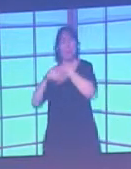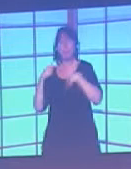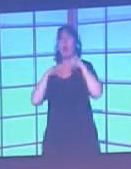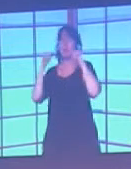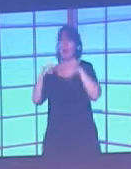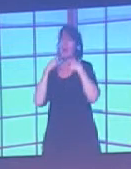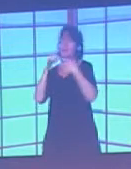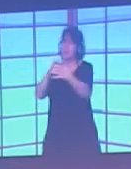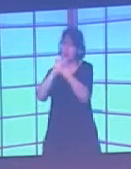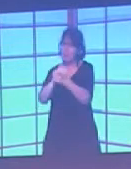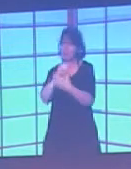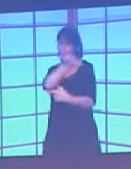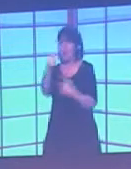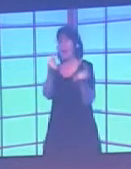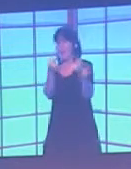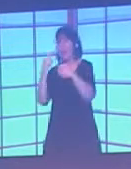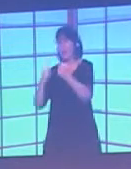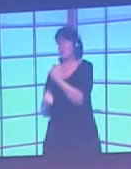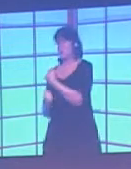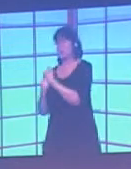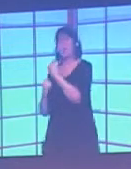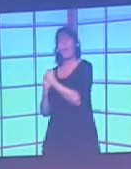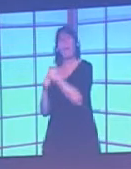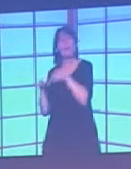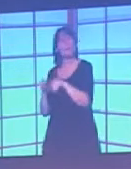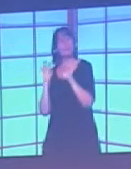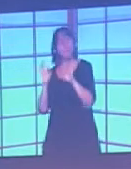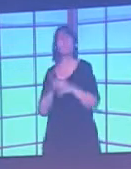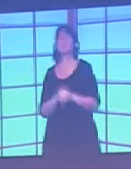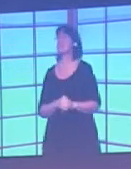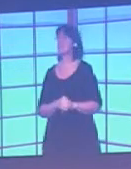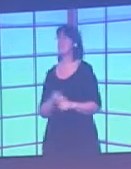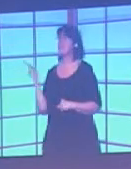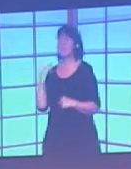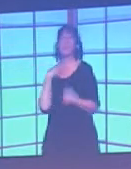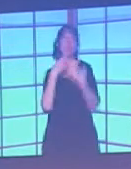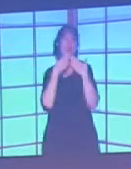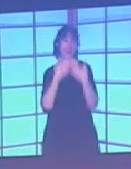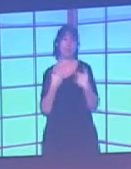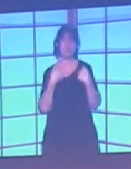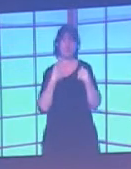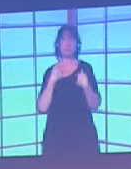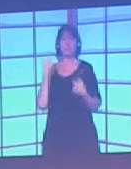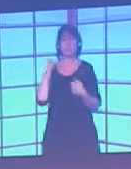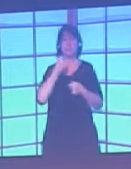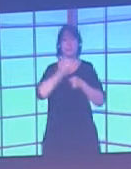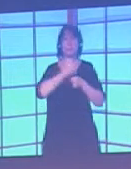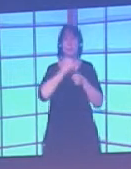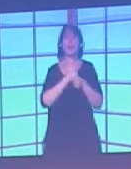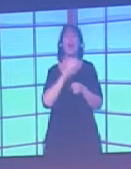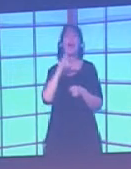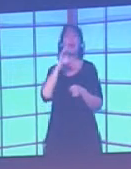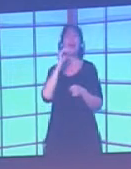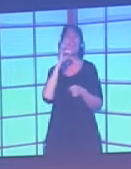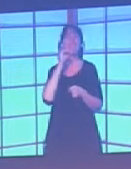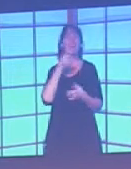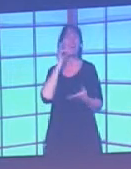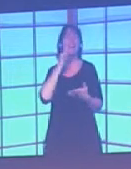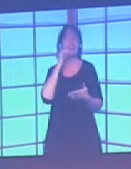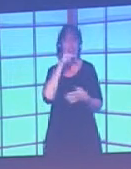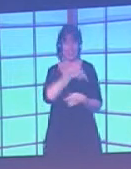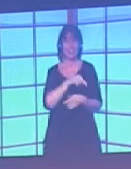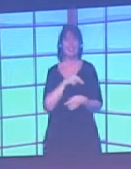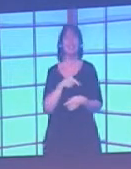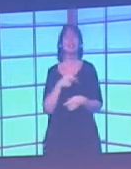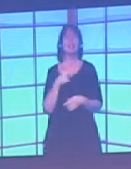good day, all delegates. First of all, when I came work in Cafe in 2013, we covered